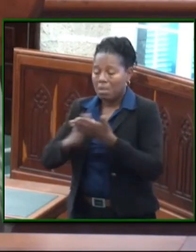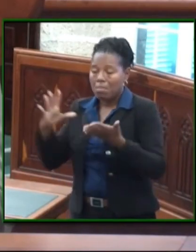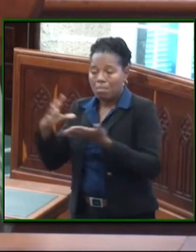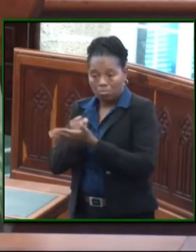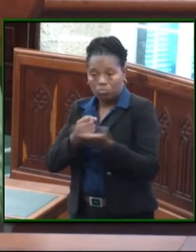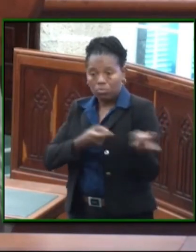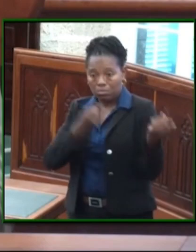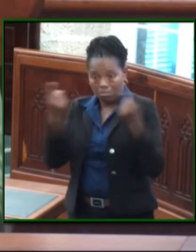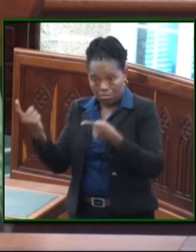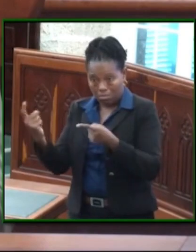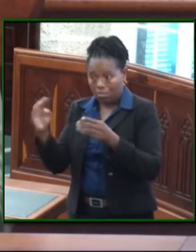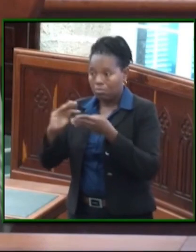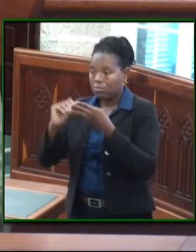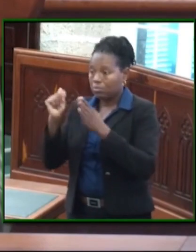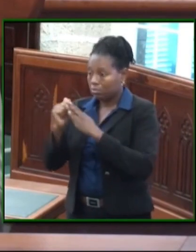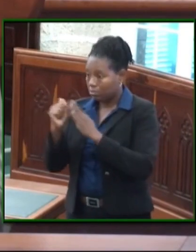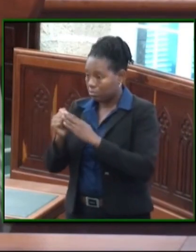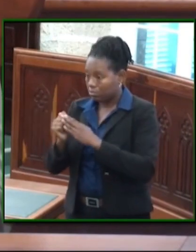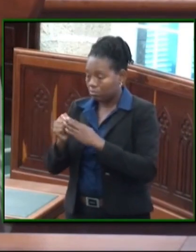was required.